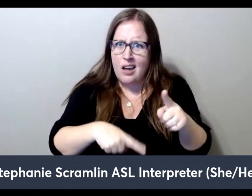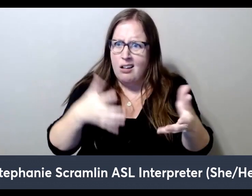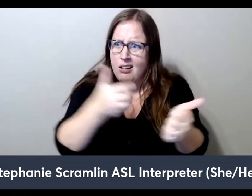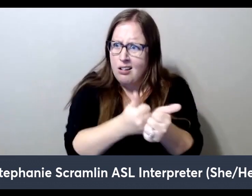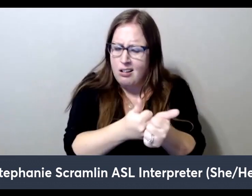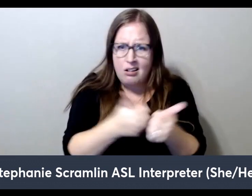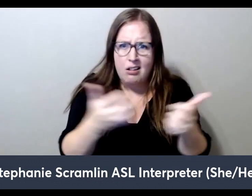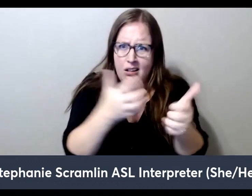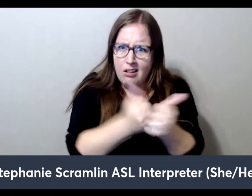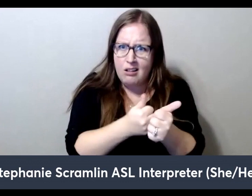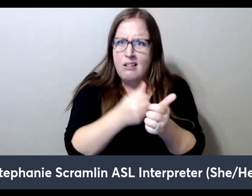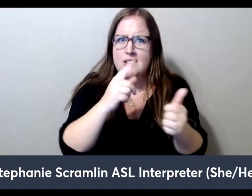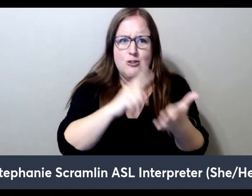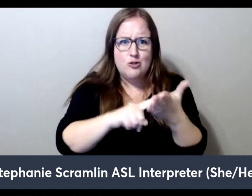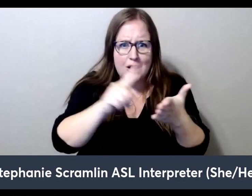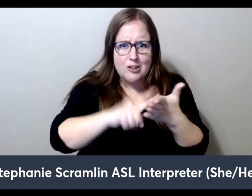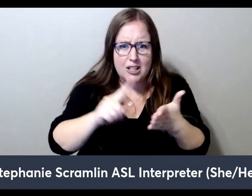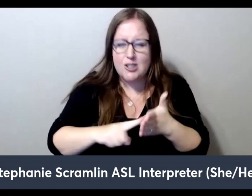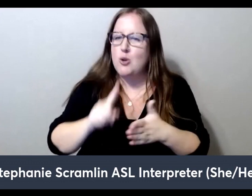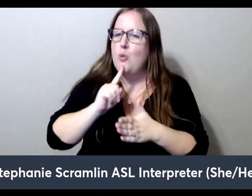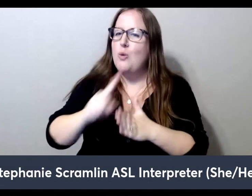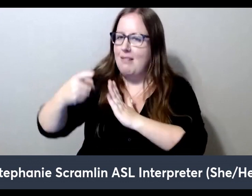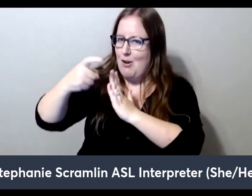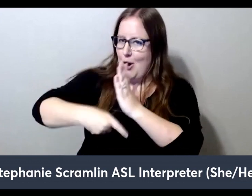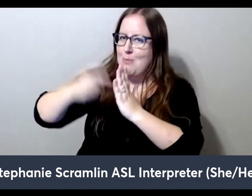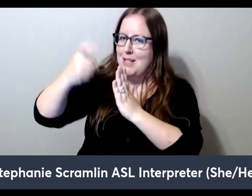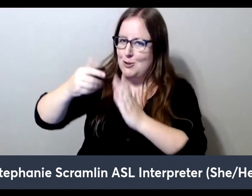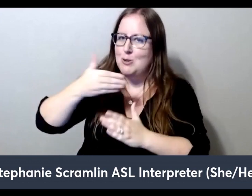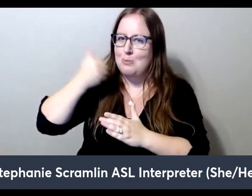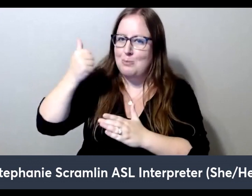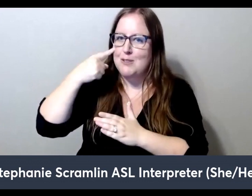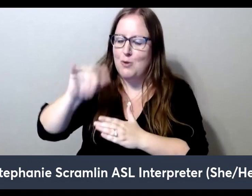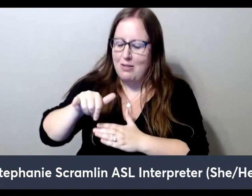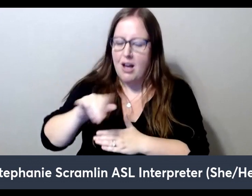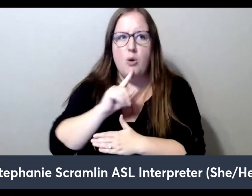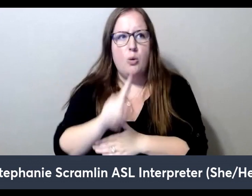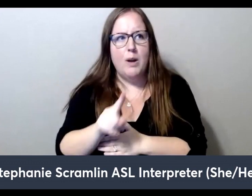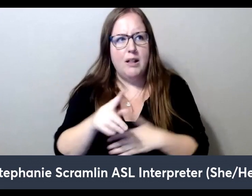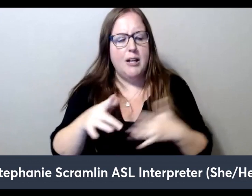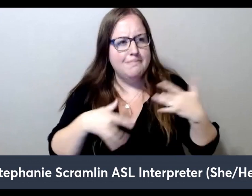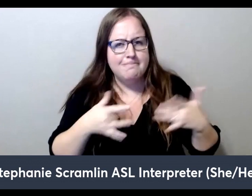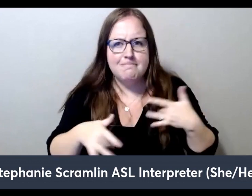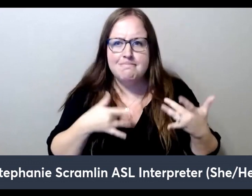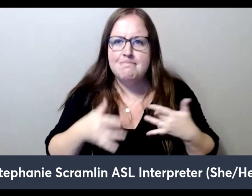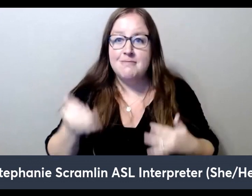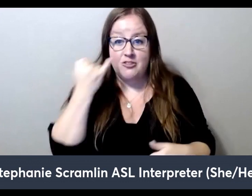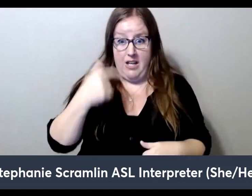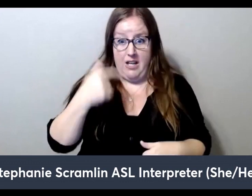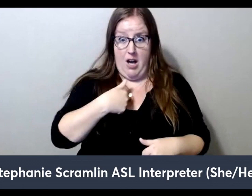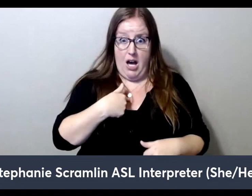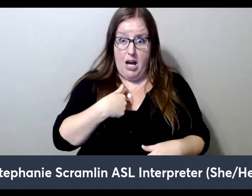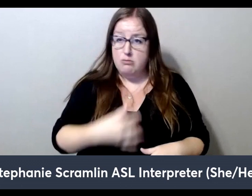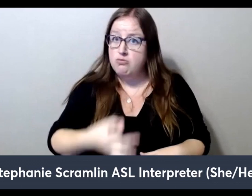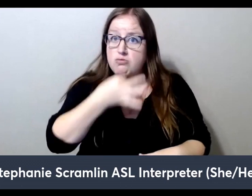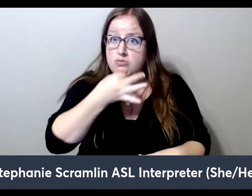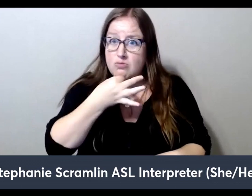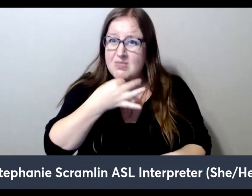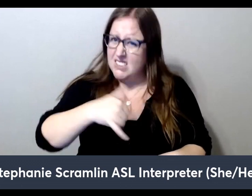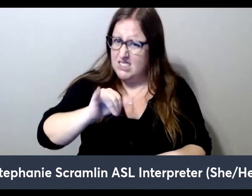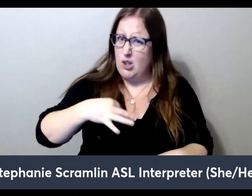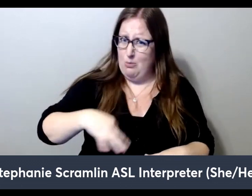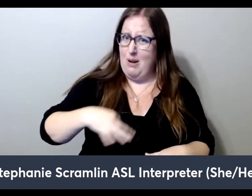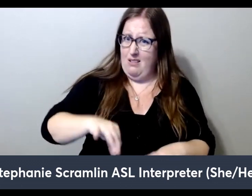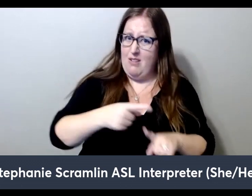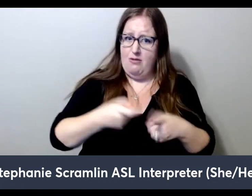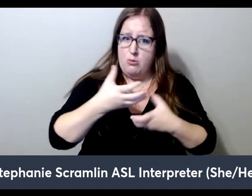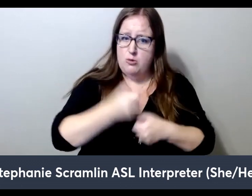I obviously need some kind of automation for it. And it's exciting to me the idea that even if I am an expert, I still benefit from Trusted Advisor